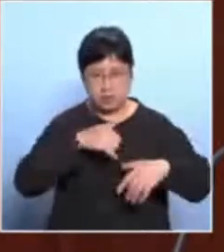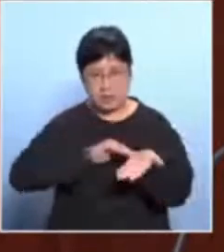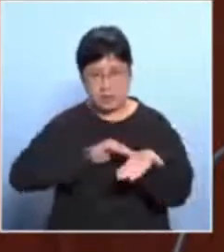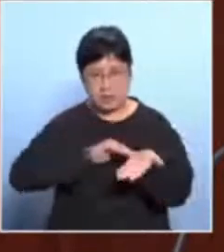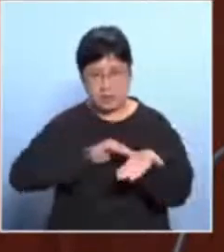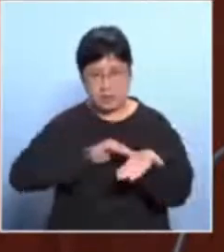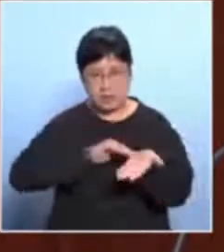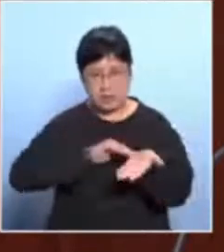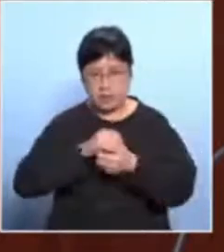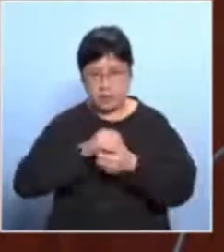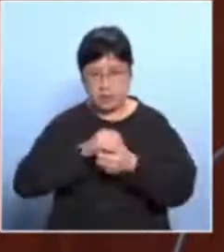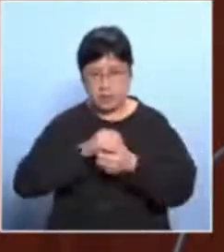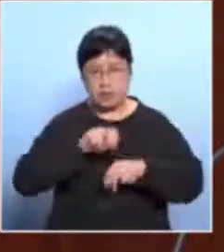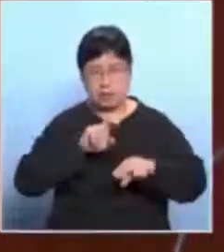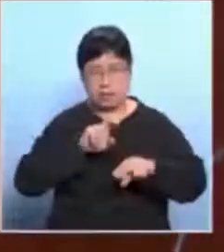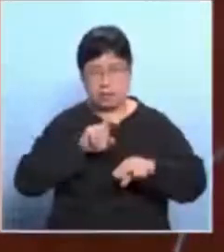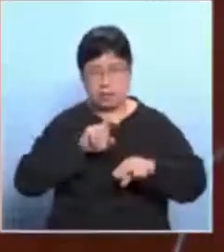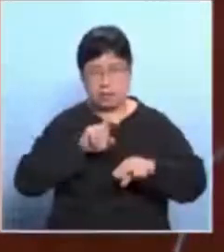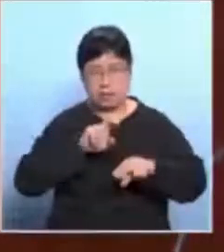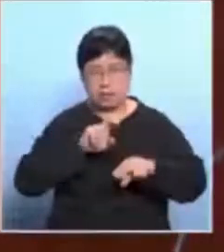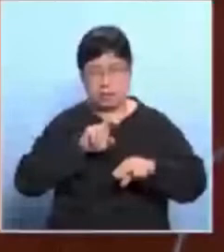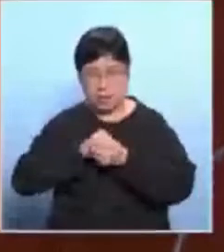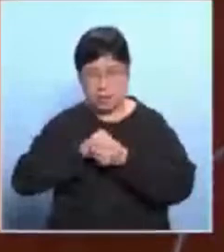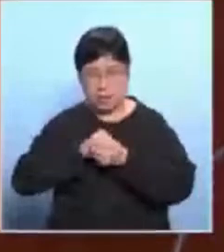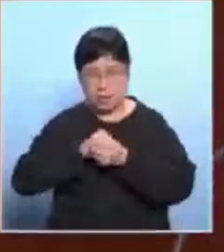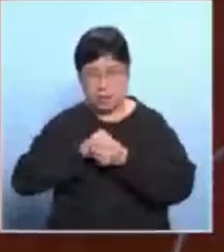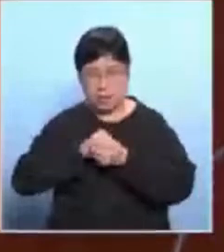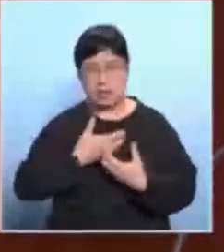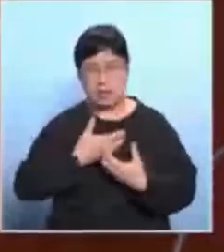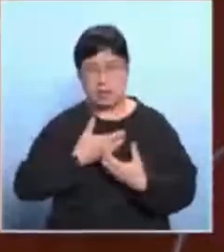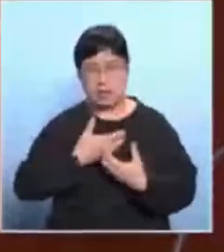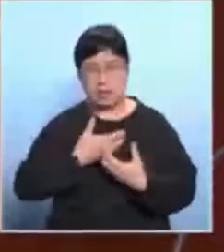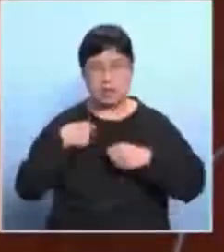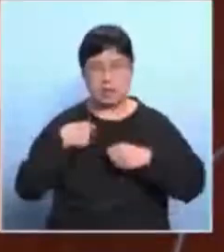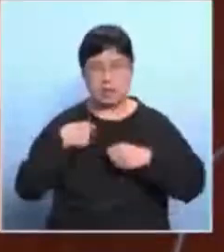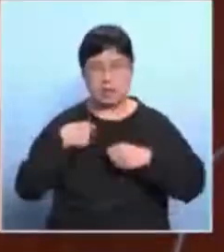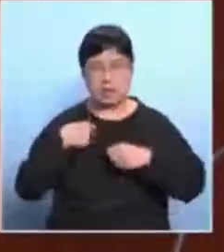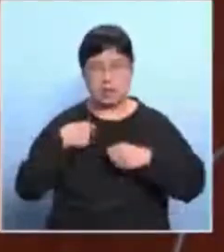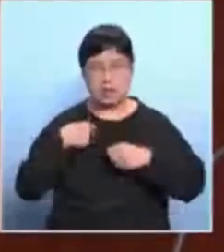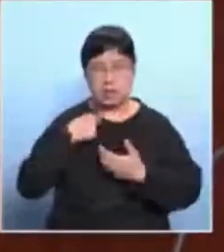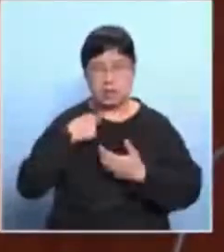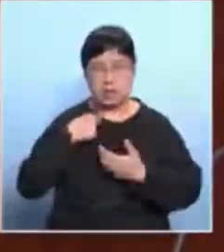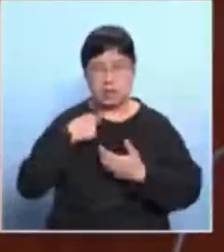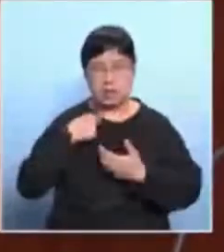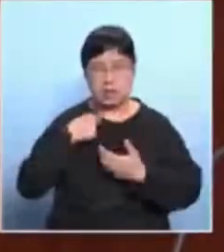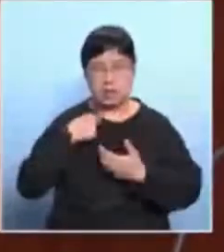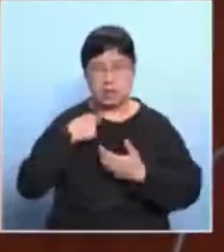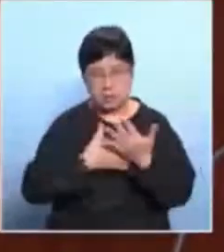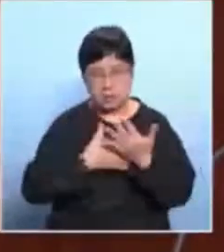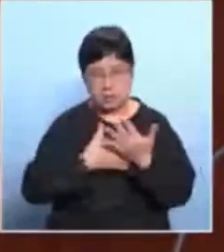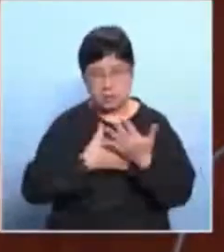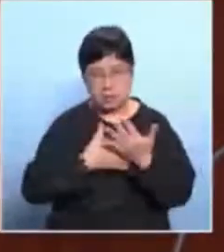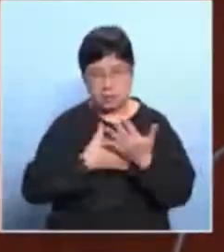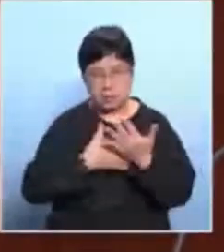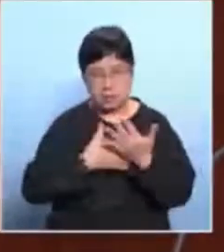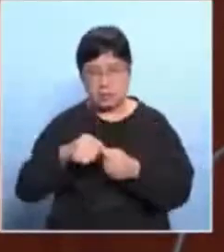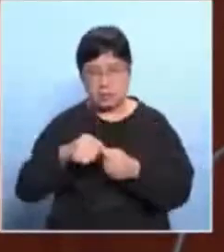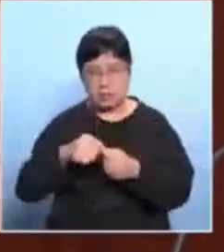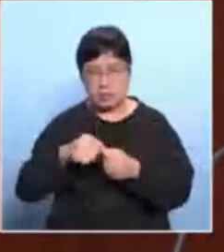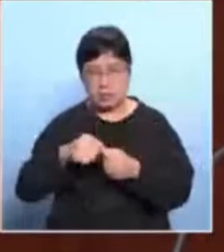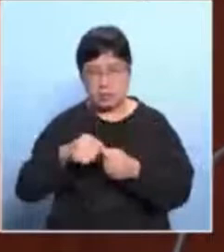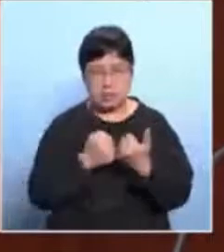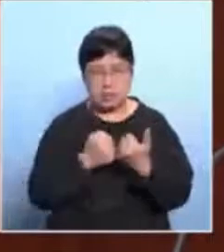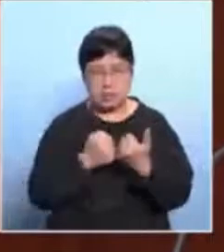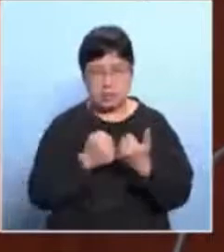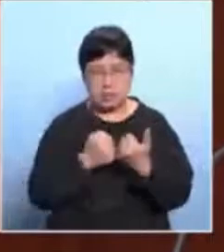strategy of Healthy China. We will 1. Support the internationalization of national